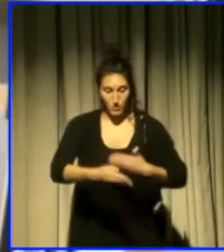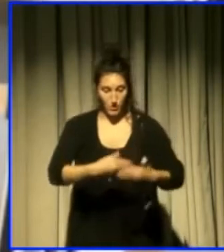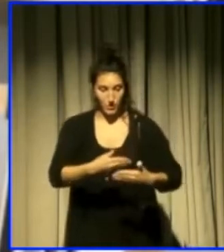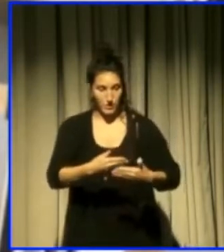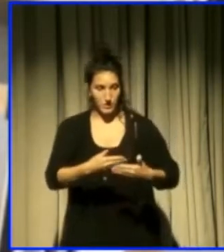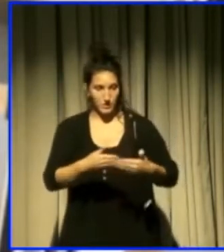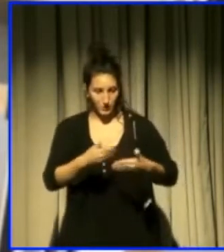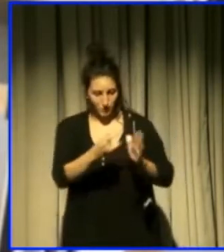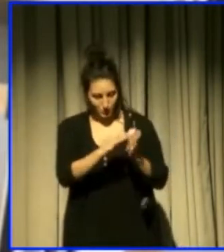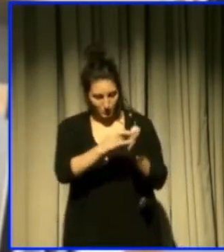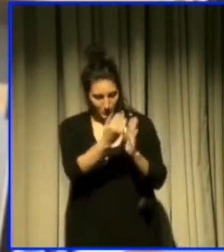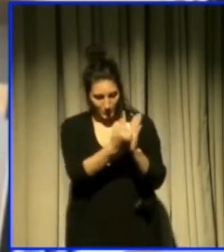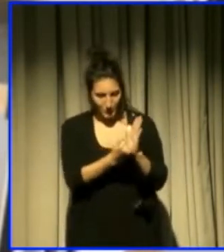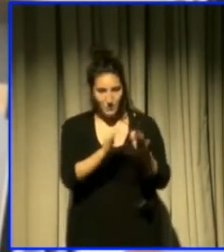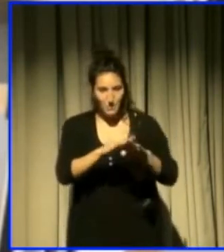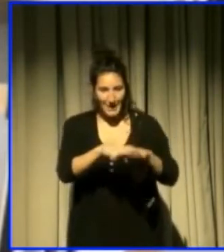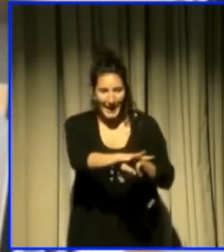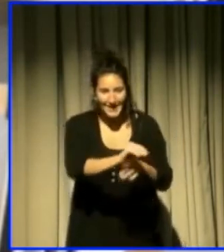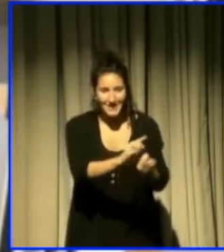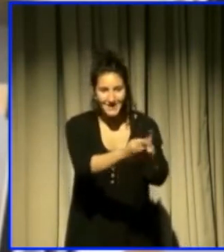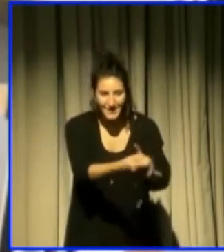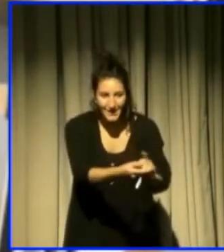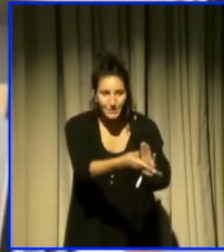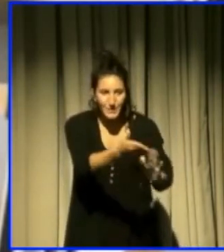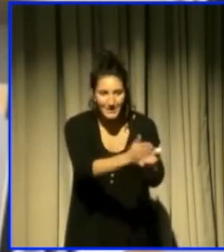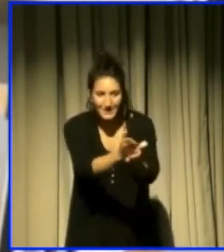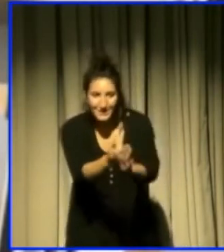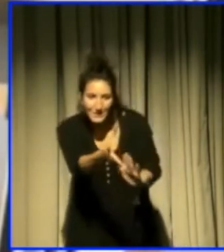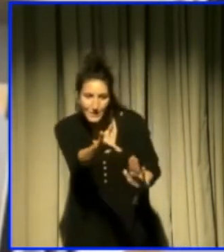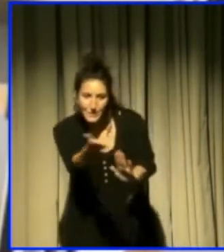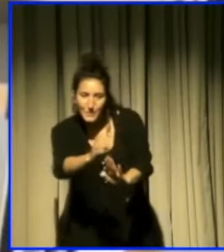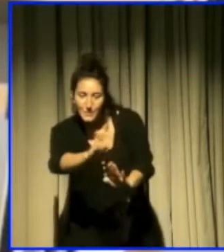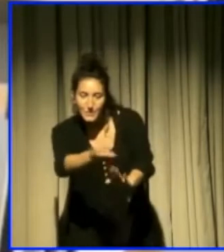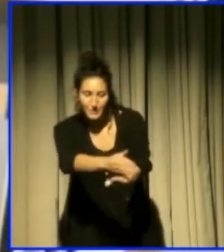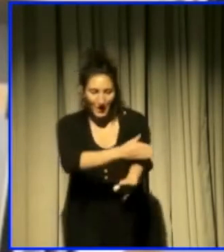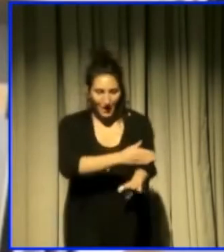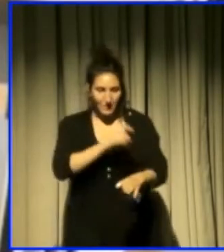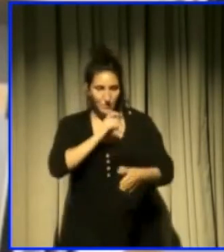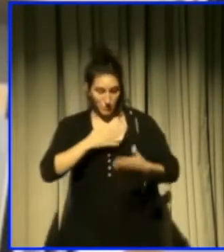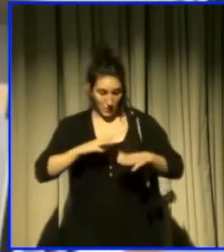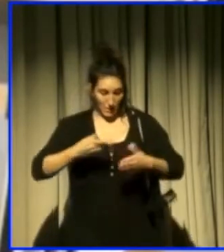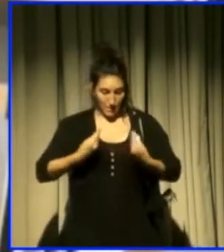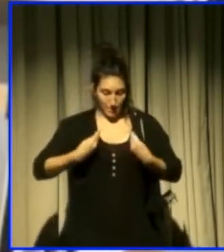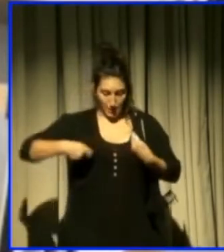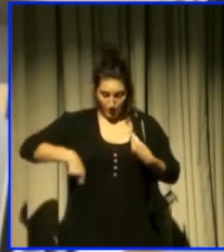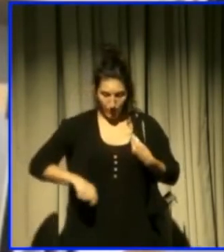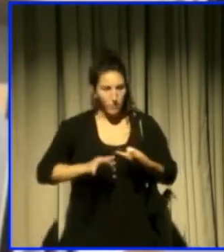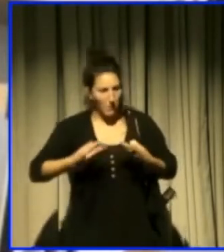So you will be able to apply it in a better way in your personal life or your professional life. So what I found